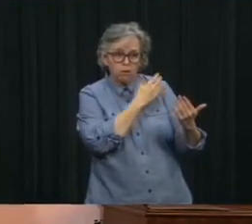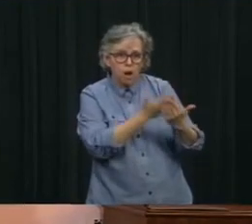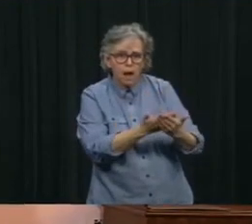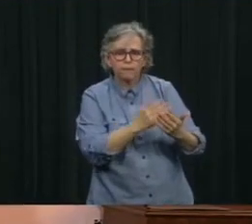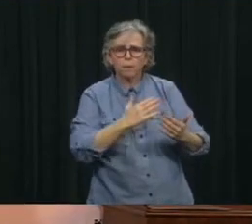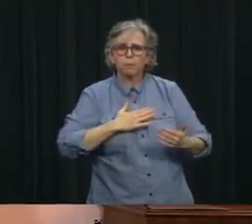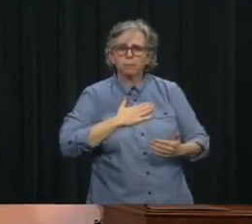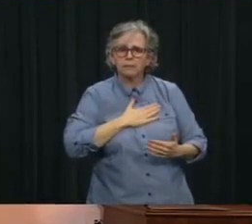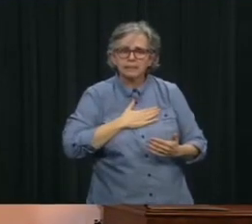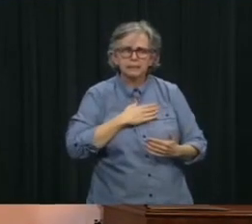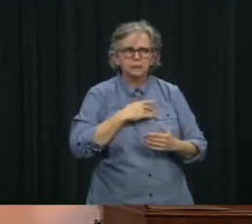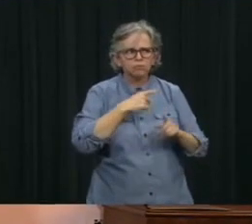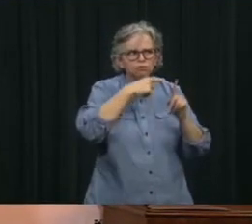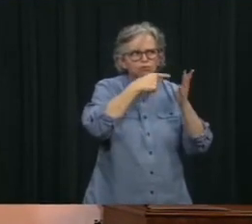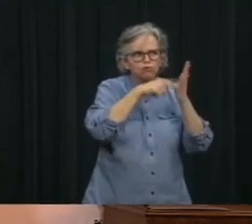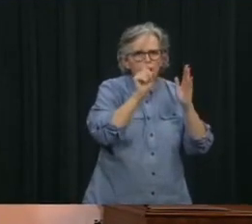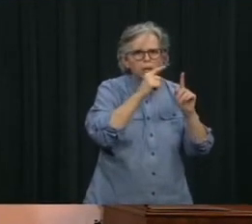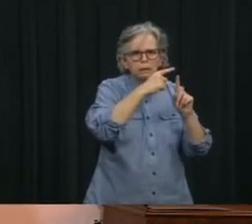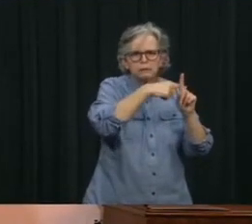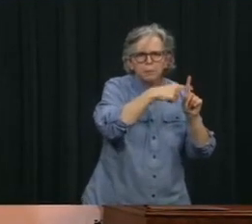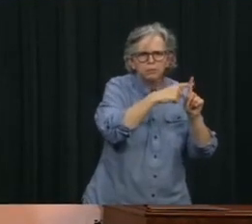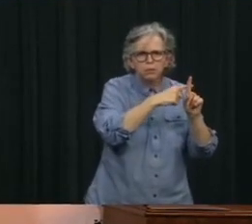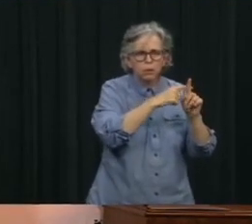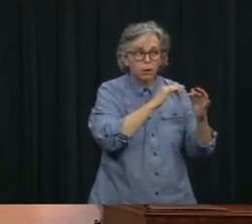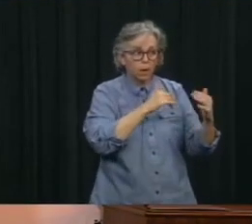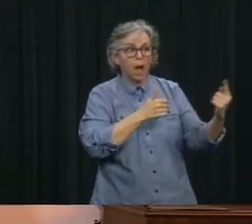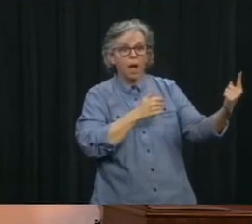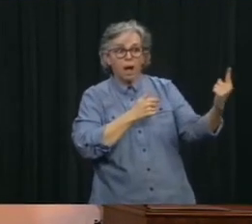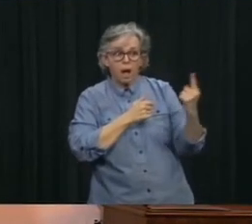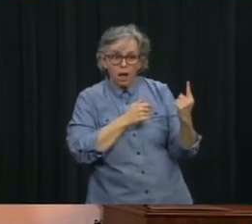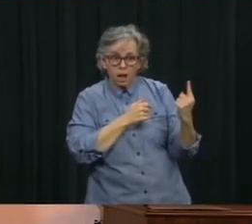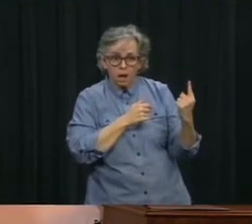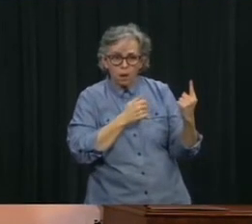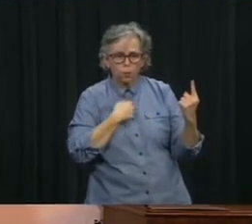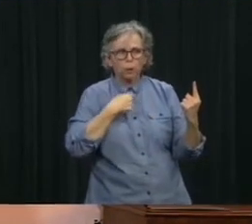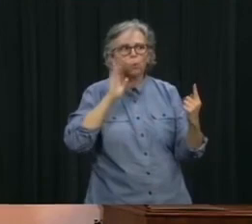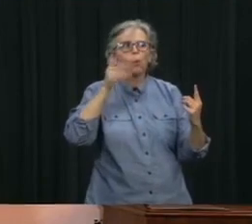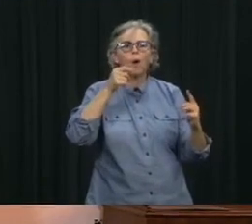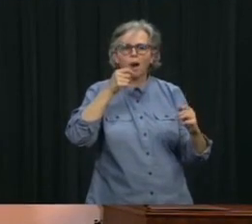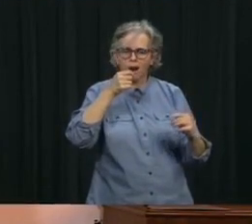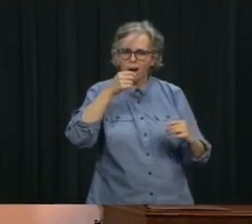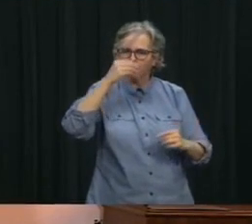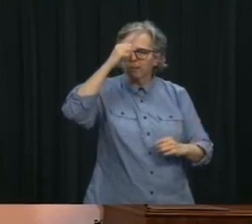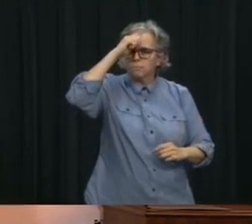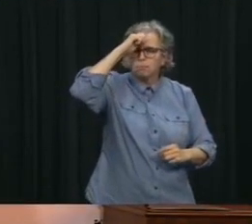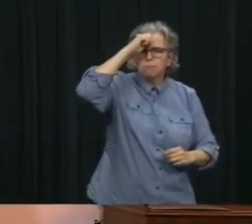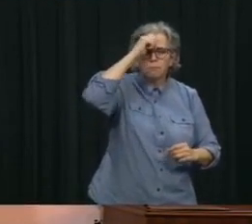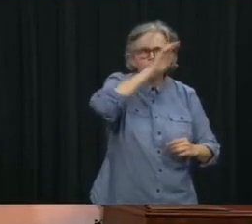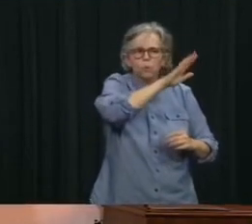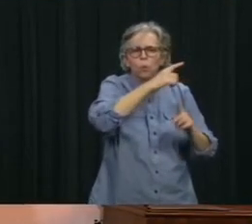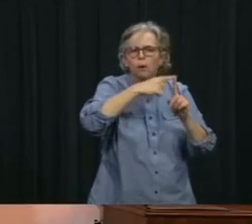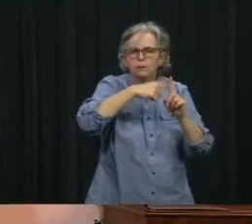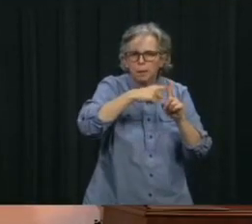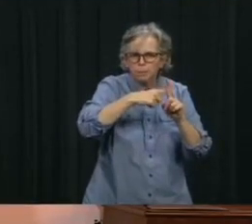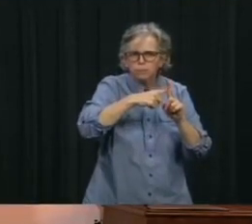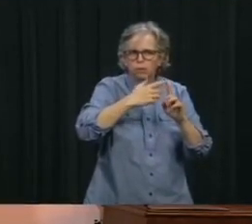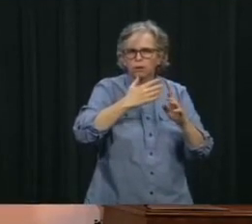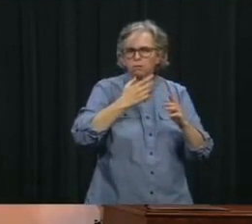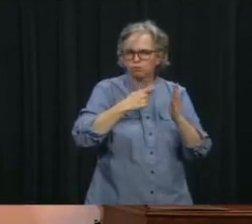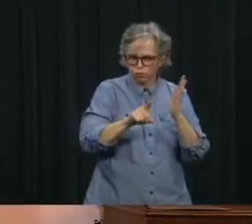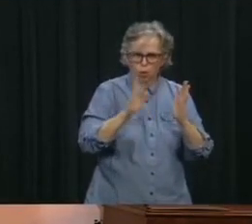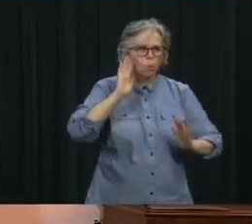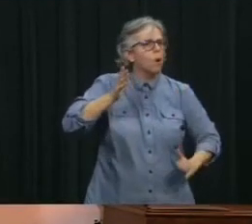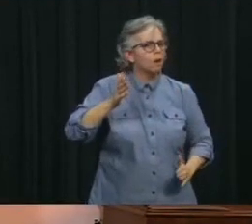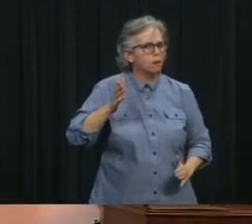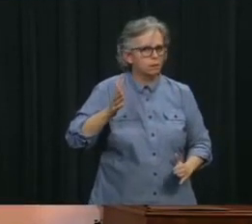that can take the temperature as they come in. We have some real heroes out there in the business community who are really, really